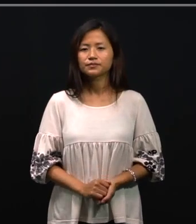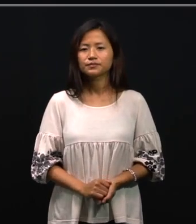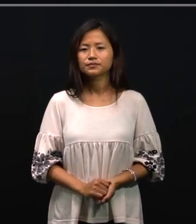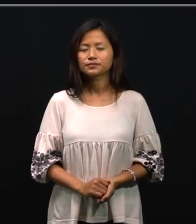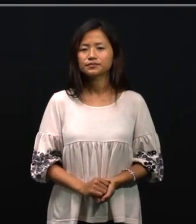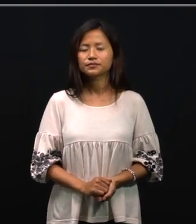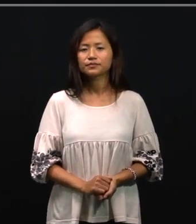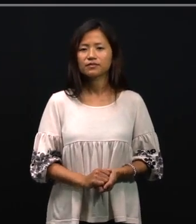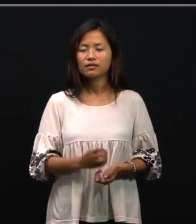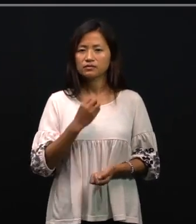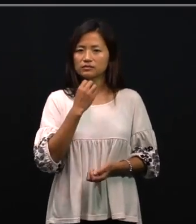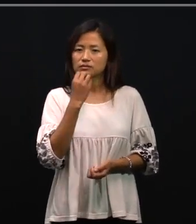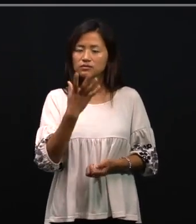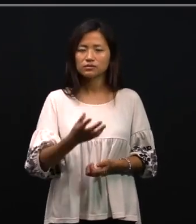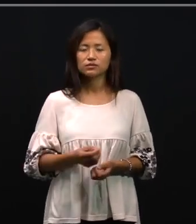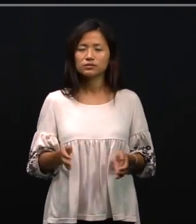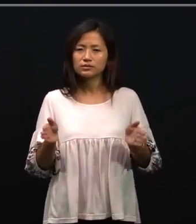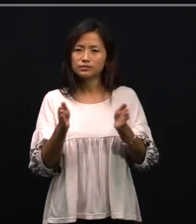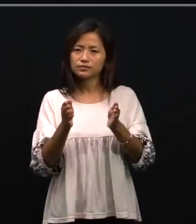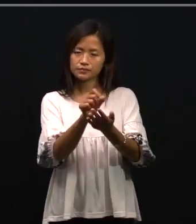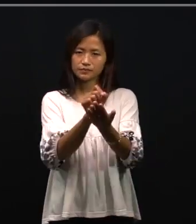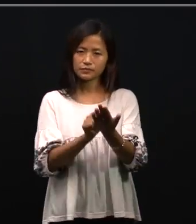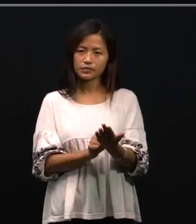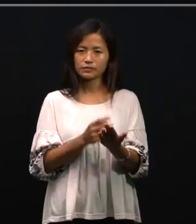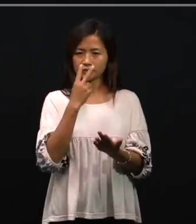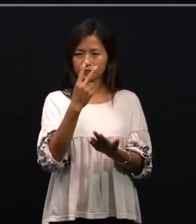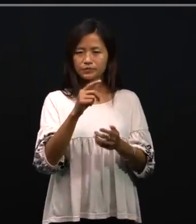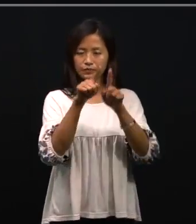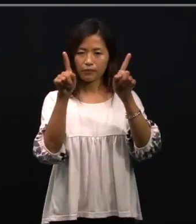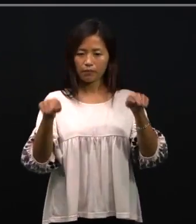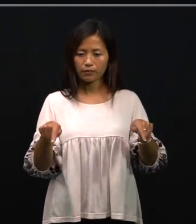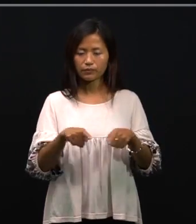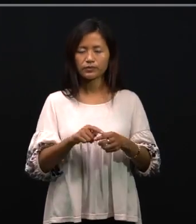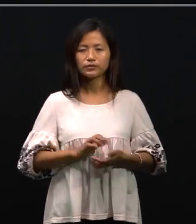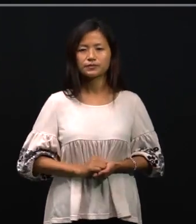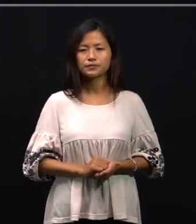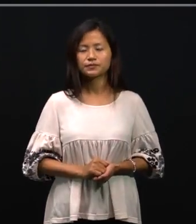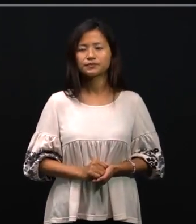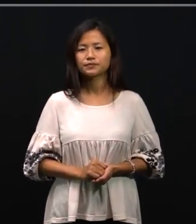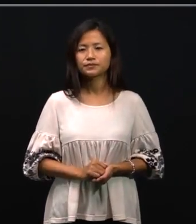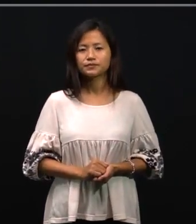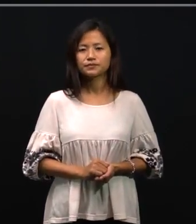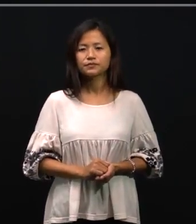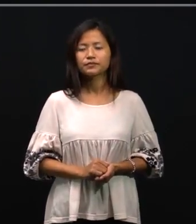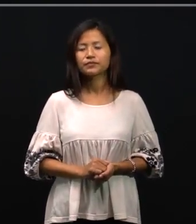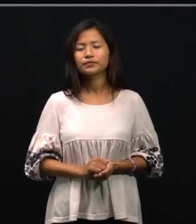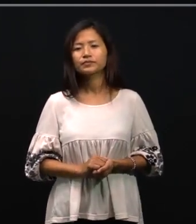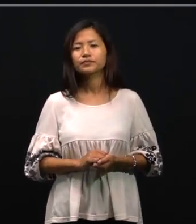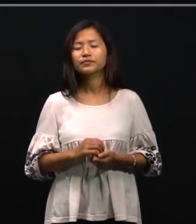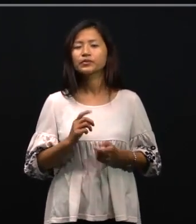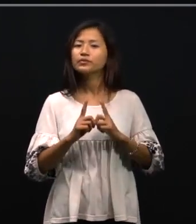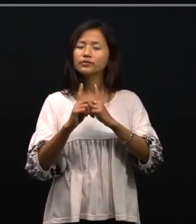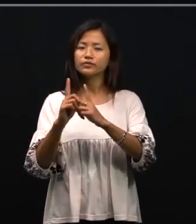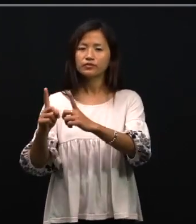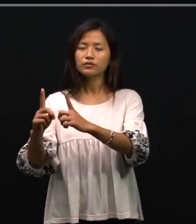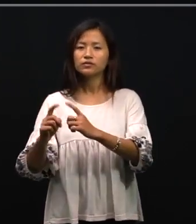simply write it Linnaeus. Or for example, Lin or Linnaeus. So these are certain rules while we follow